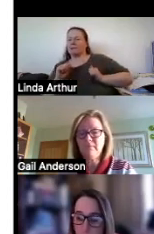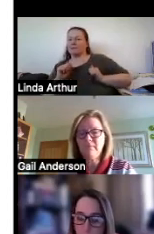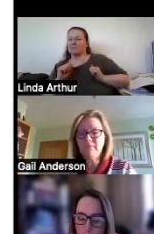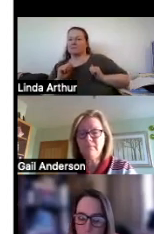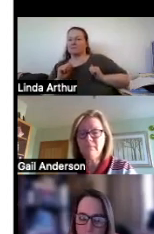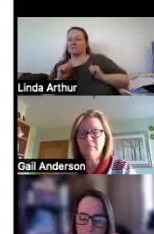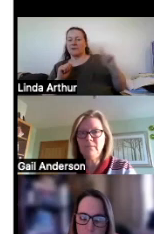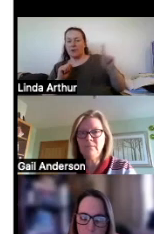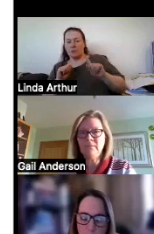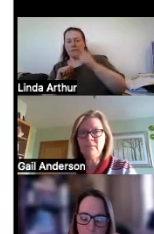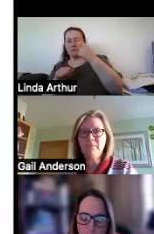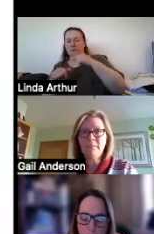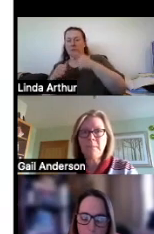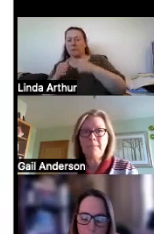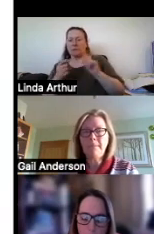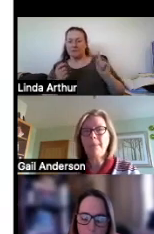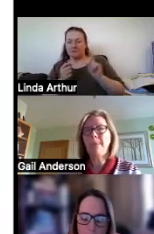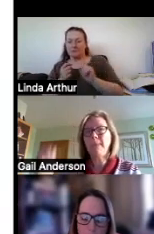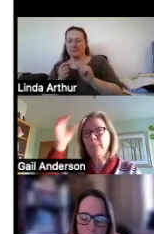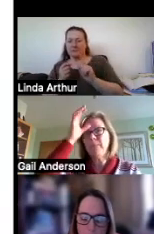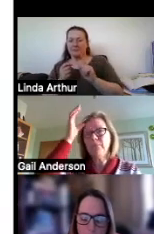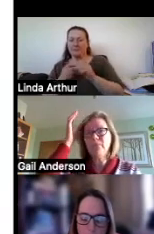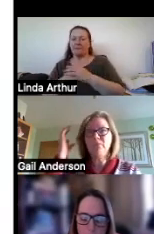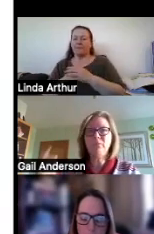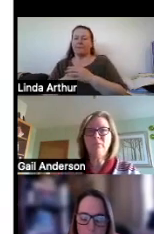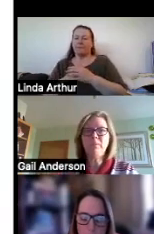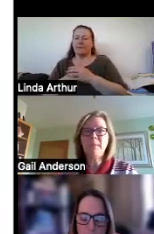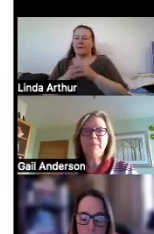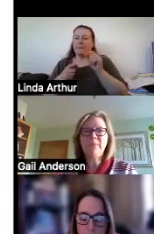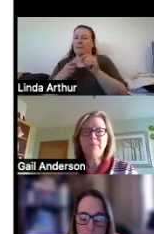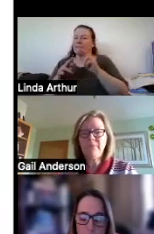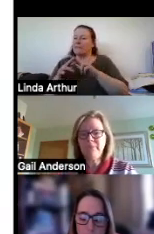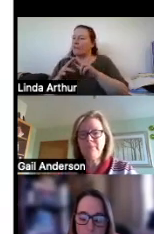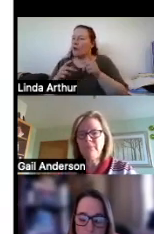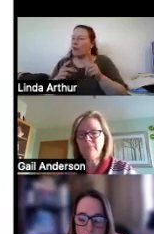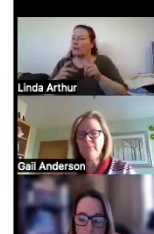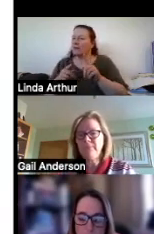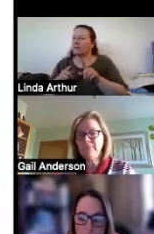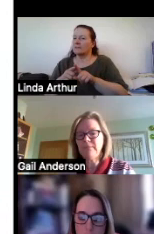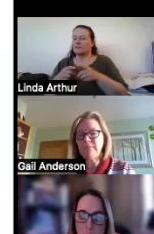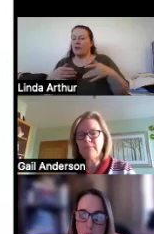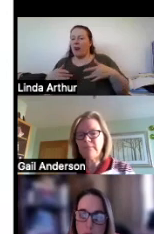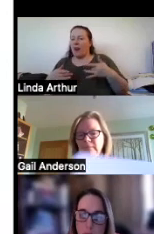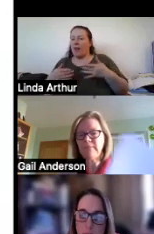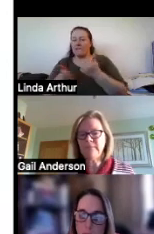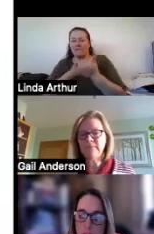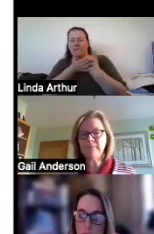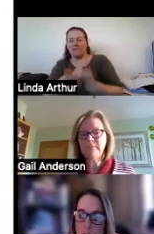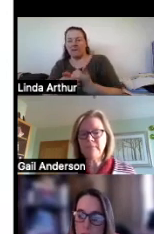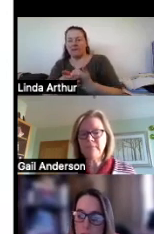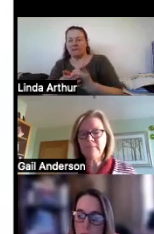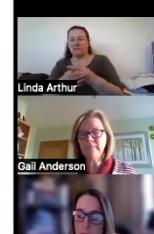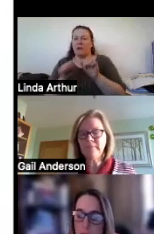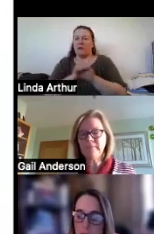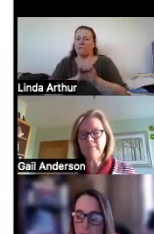your booking appointment. With regards to the pelvic floor, initially it would be more lifestyle advice, so avoiding getting